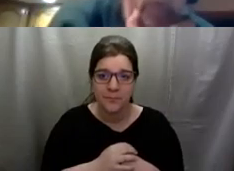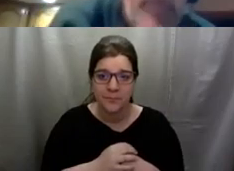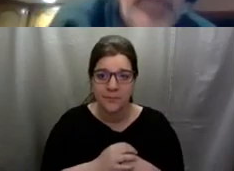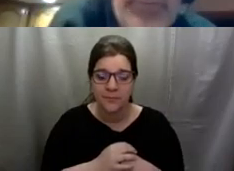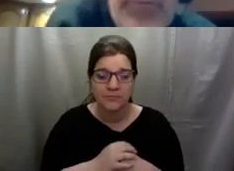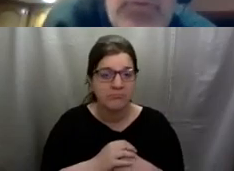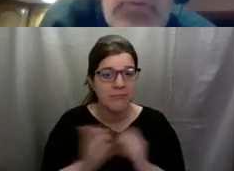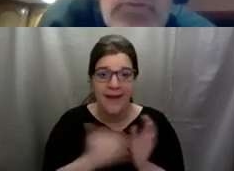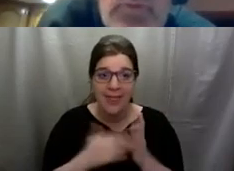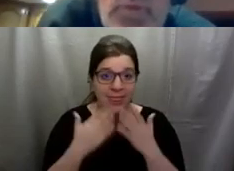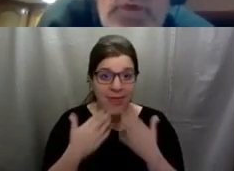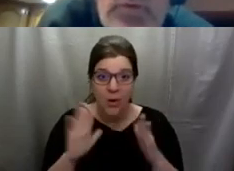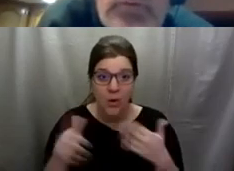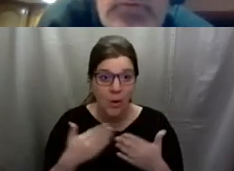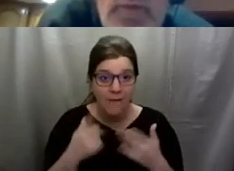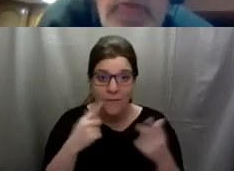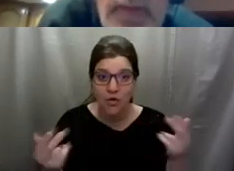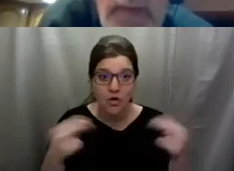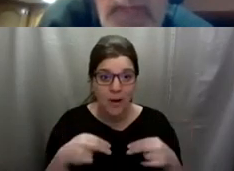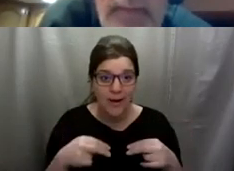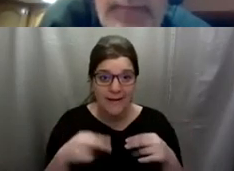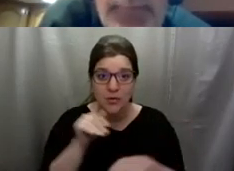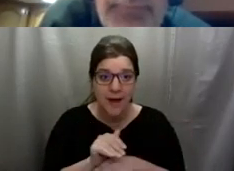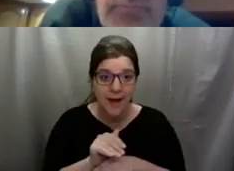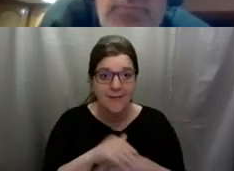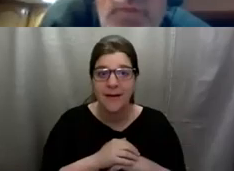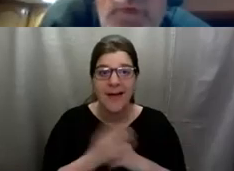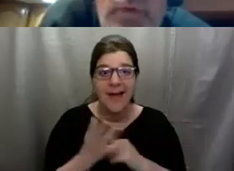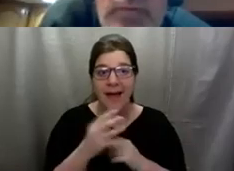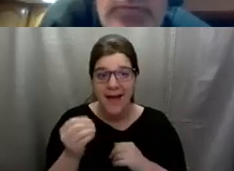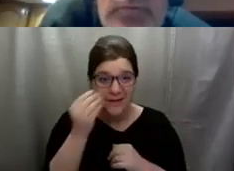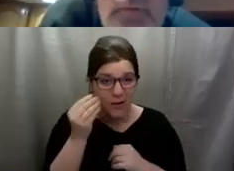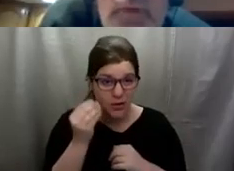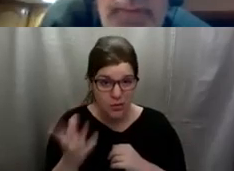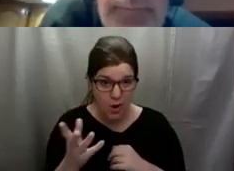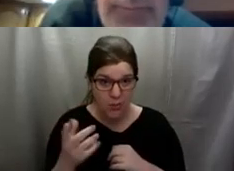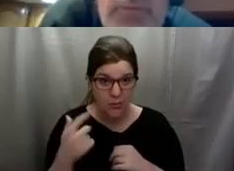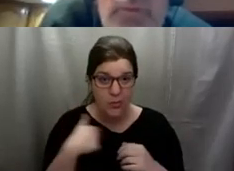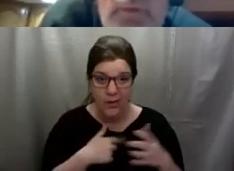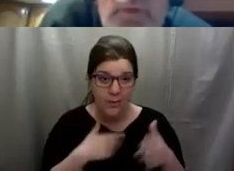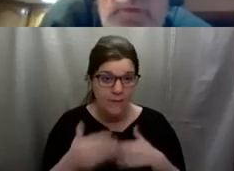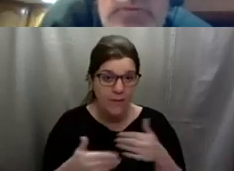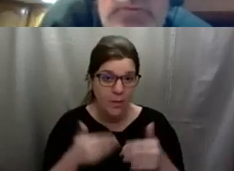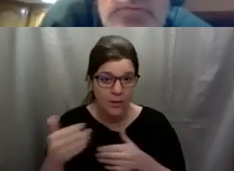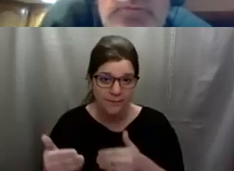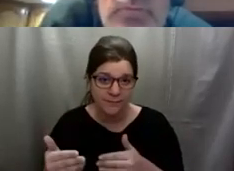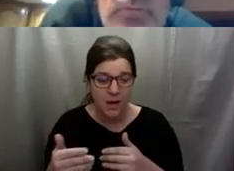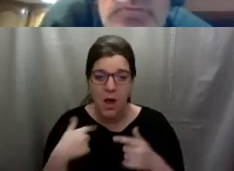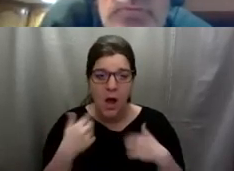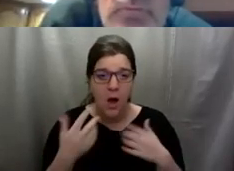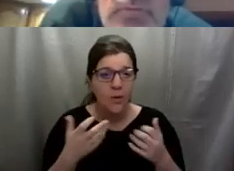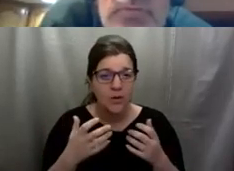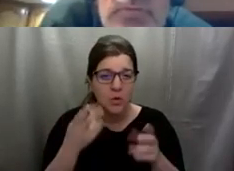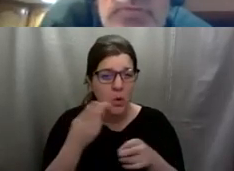Thank you all for joining us tonight. Just to let you know, as we move forward, do a quick outline.